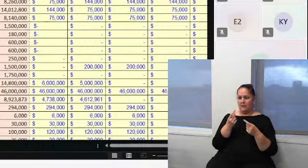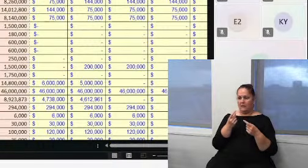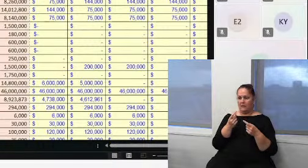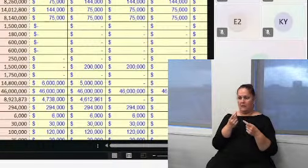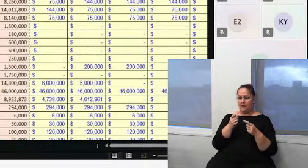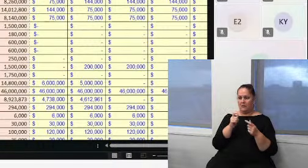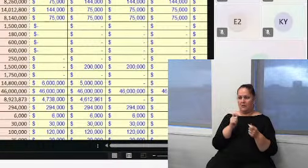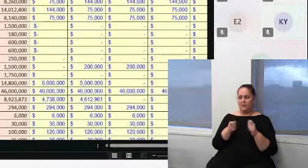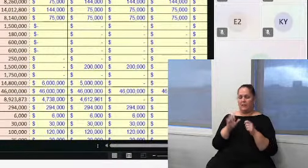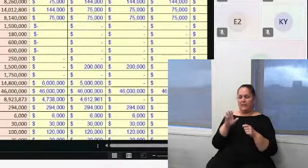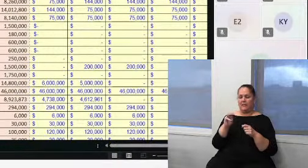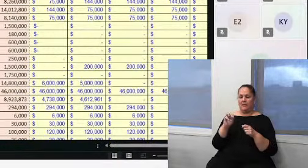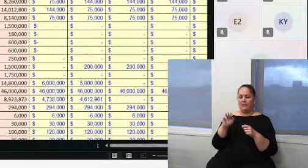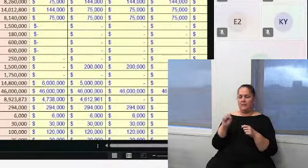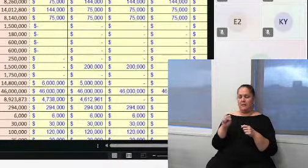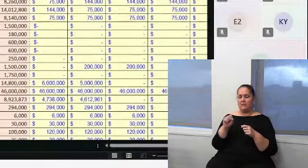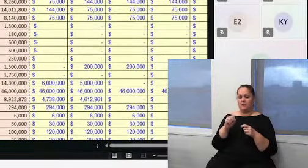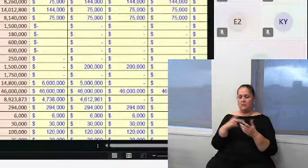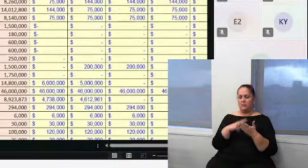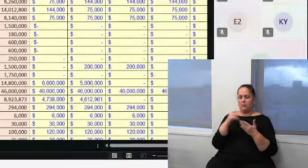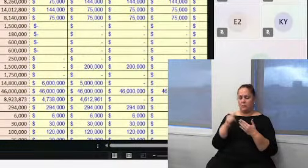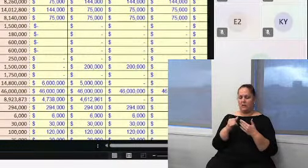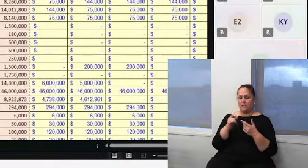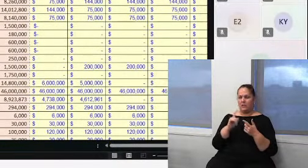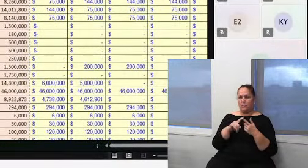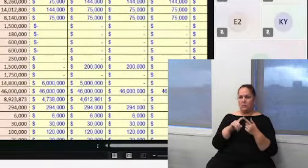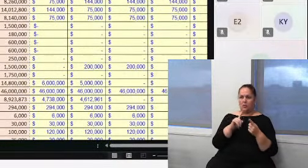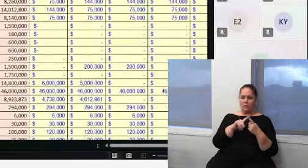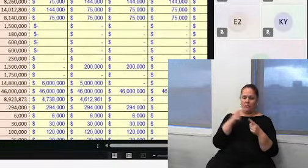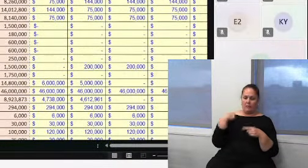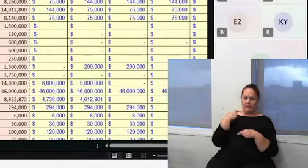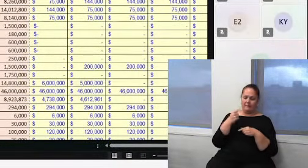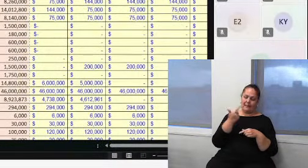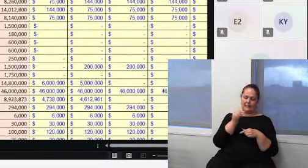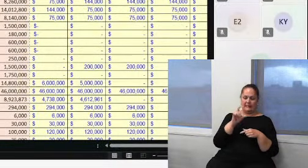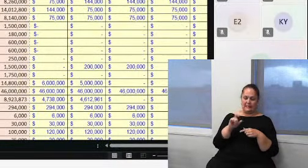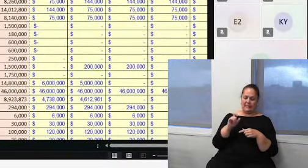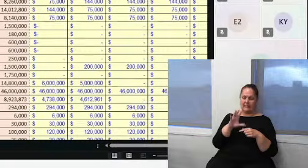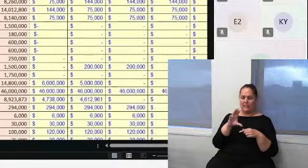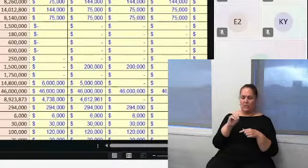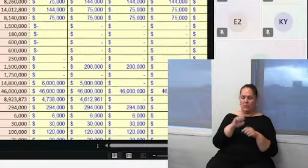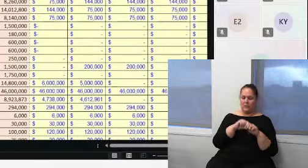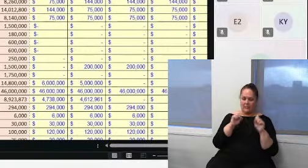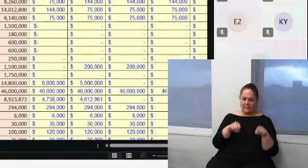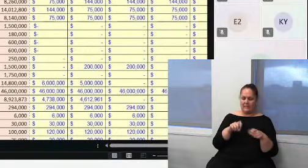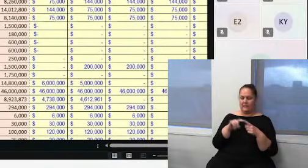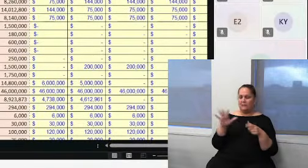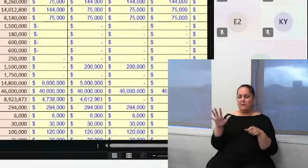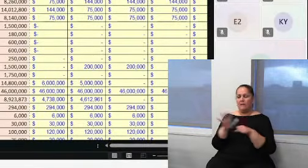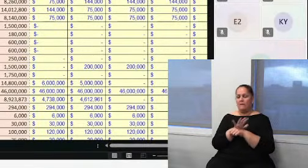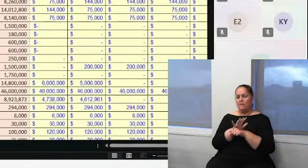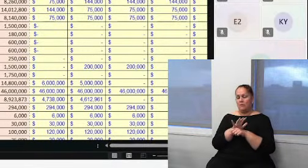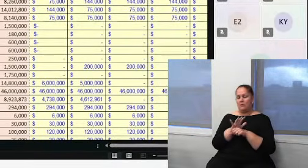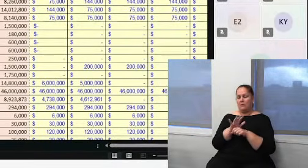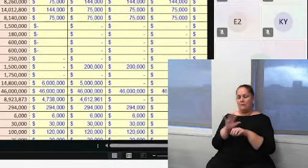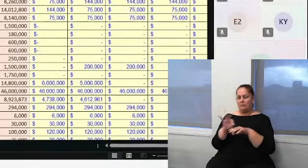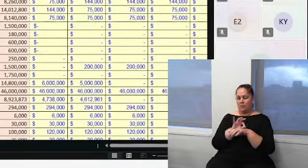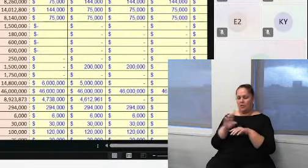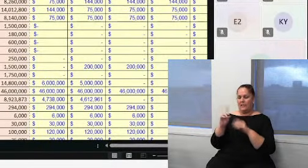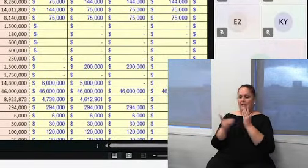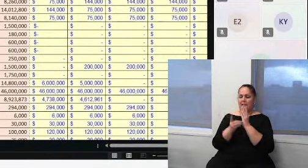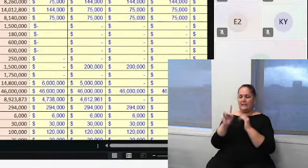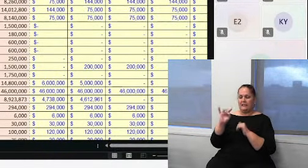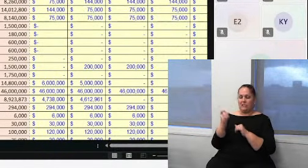have been undergoing this EMS project to go from a legacy serial ecosystem into a fully